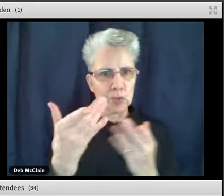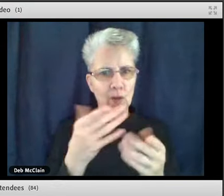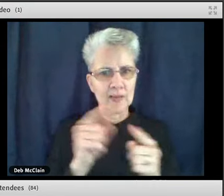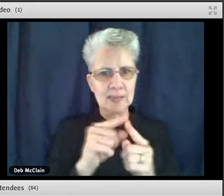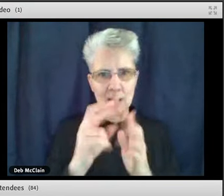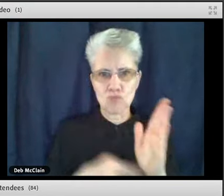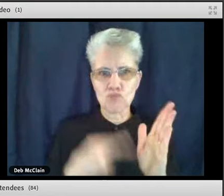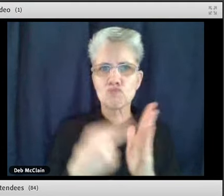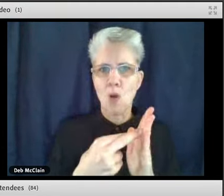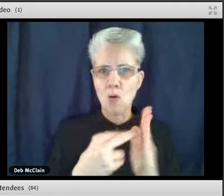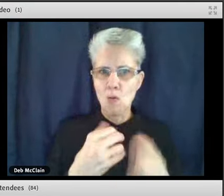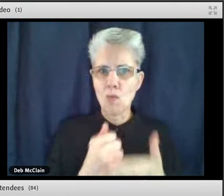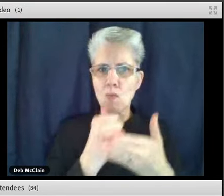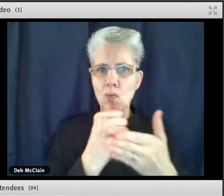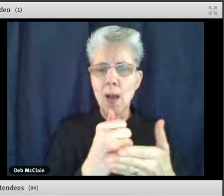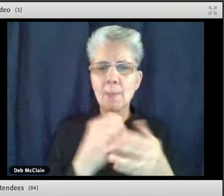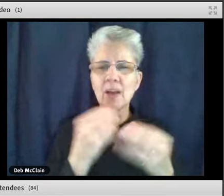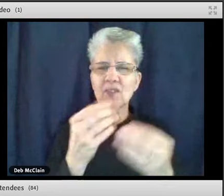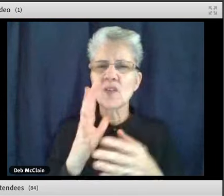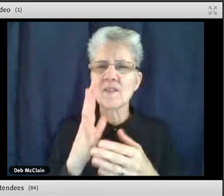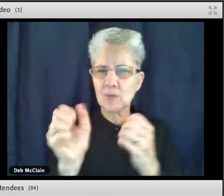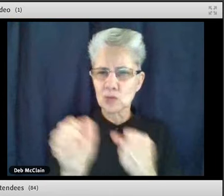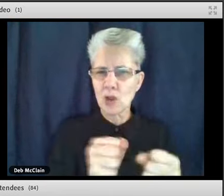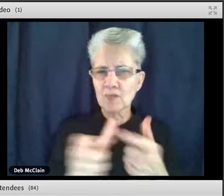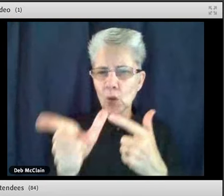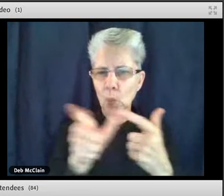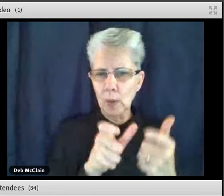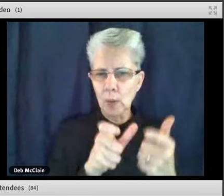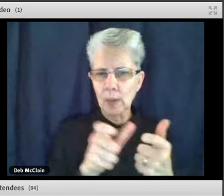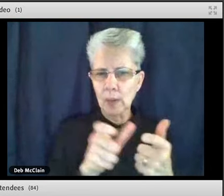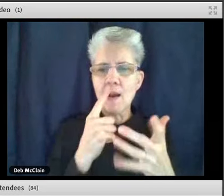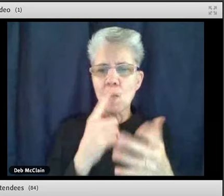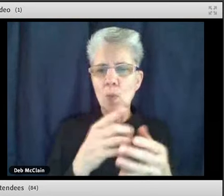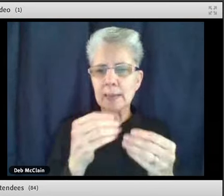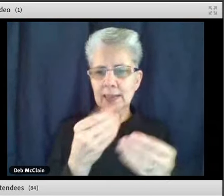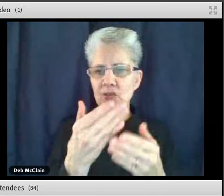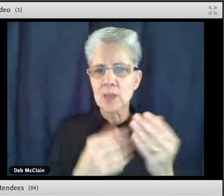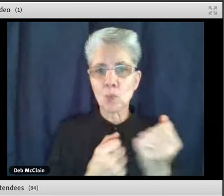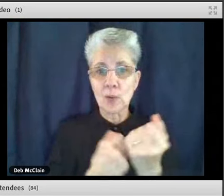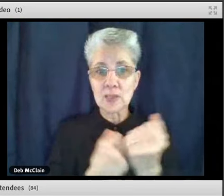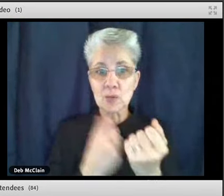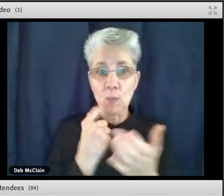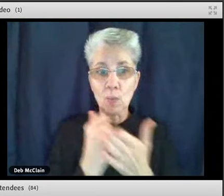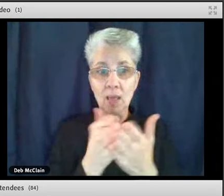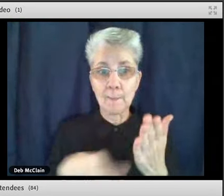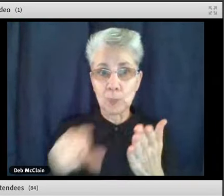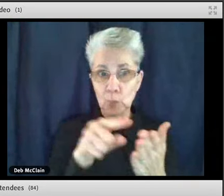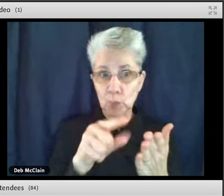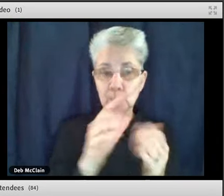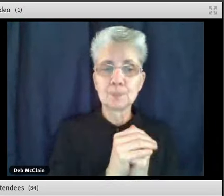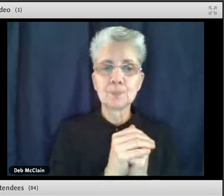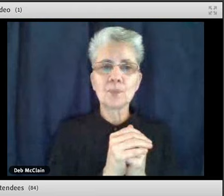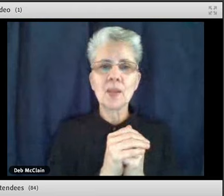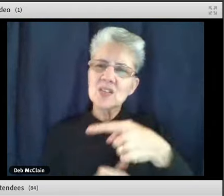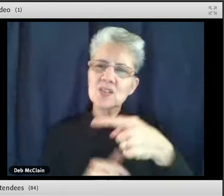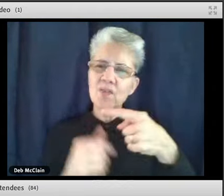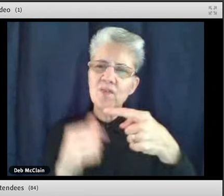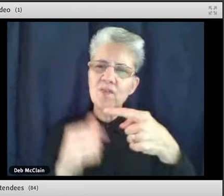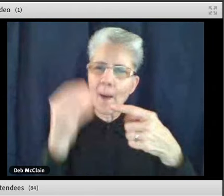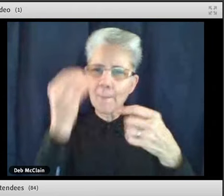a joke. Look at your own biases and ask experts. And this is one more geared towards kids. So the same kinds